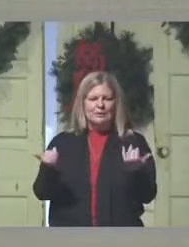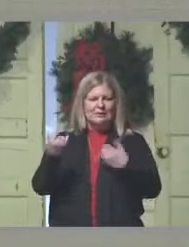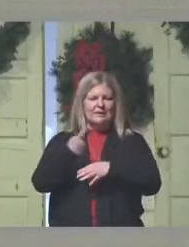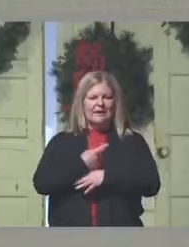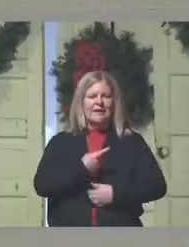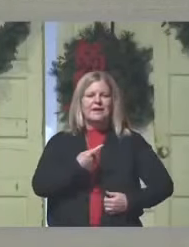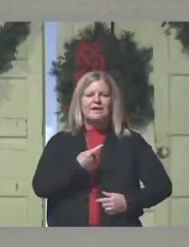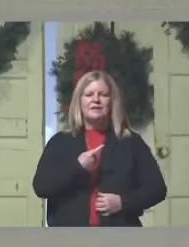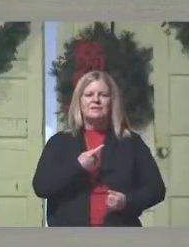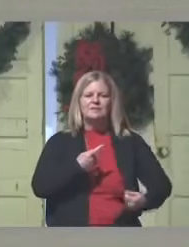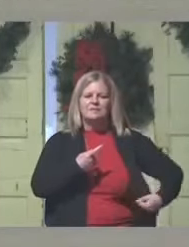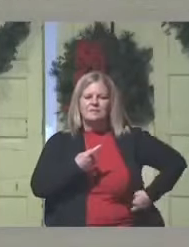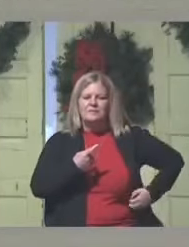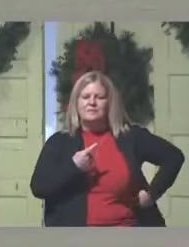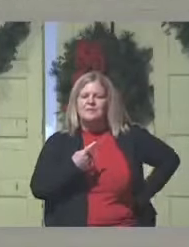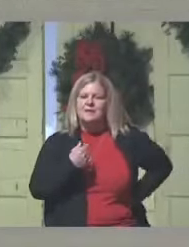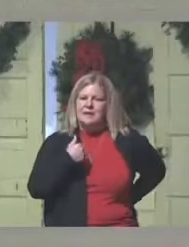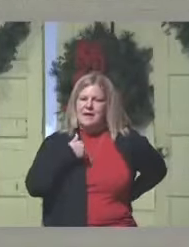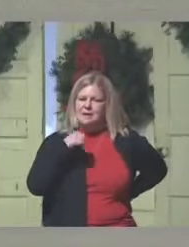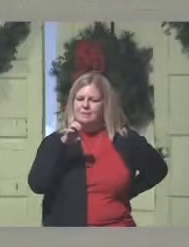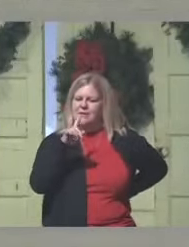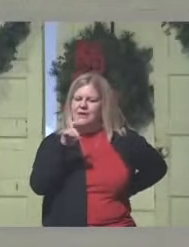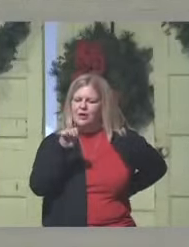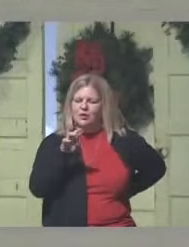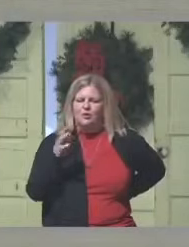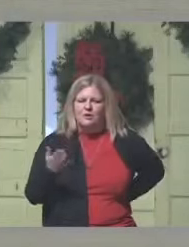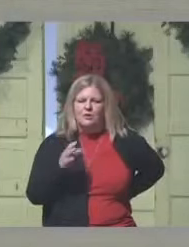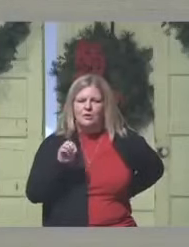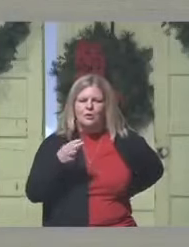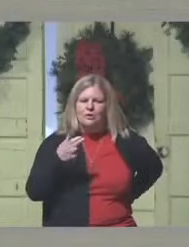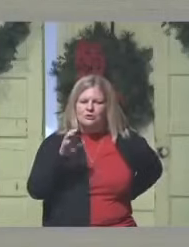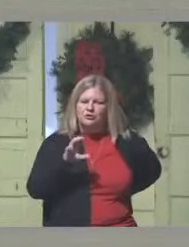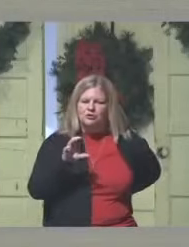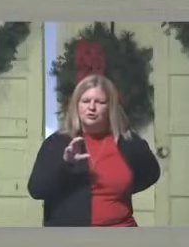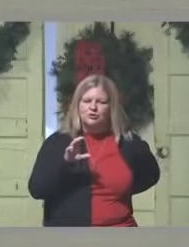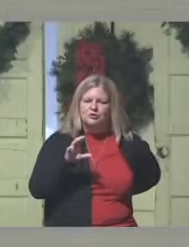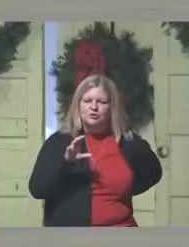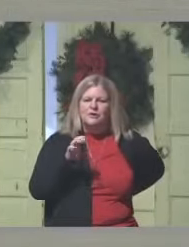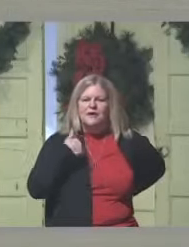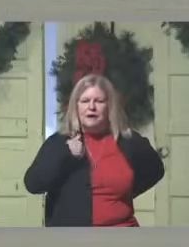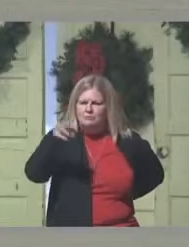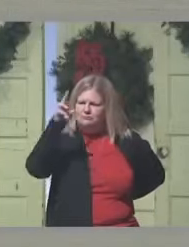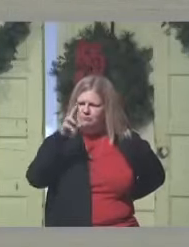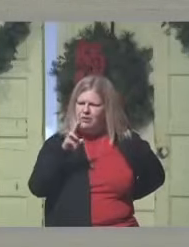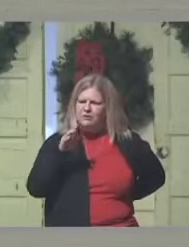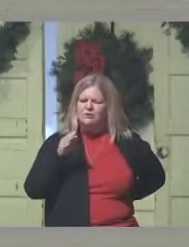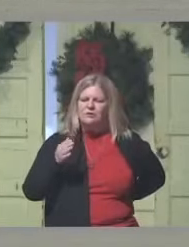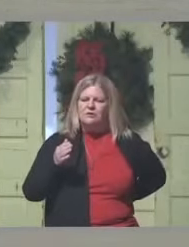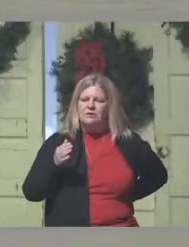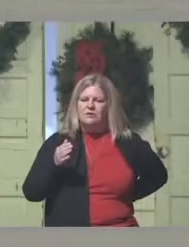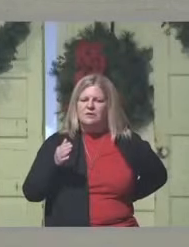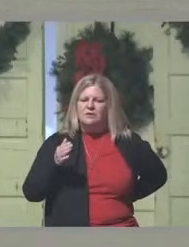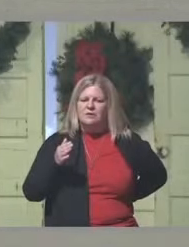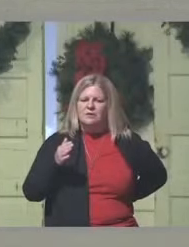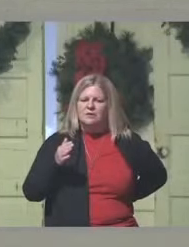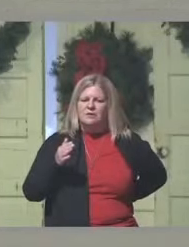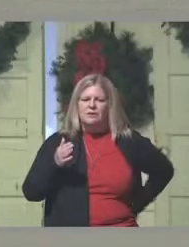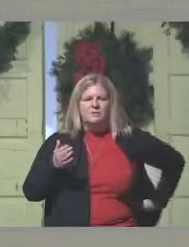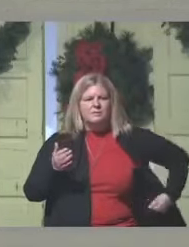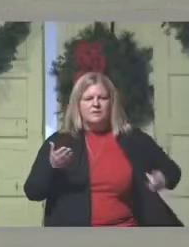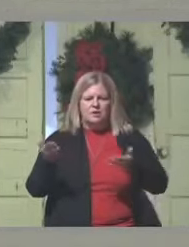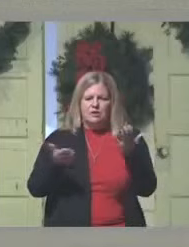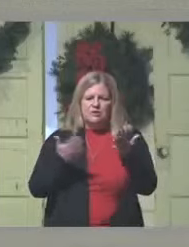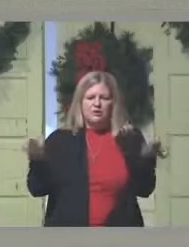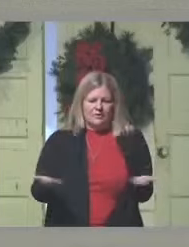today. I'm an elder here at Oak Hills Church. I have the privilege of serving here as an elder. And of this church, I was